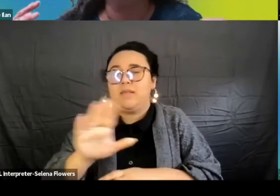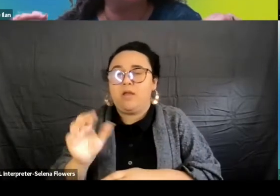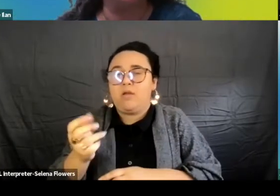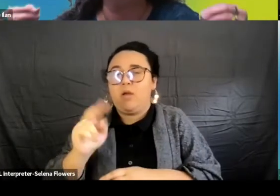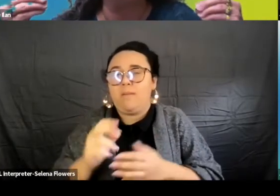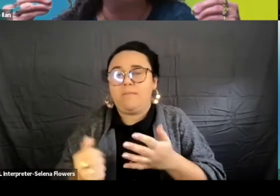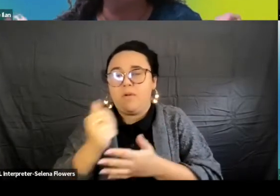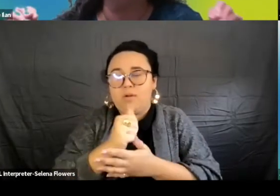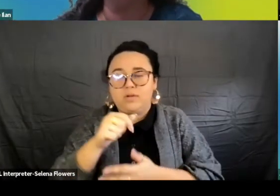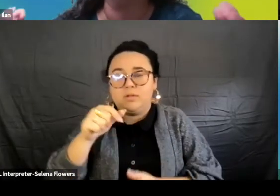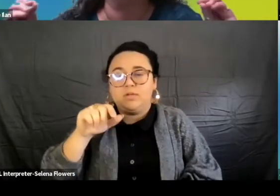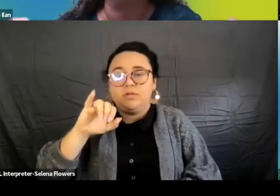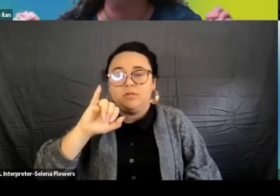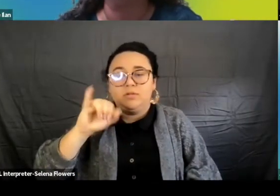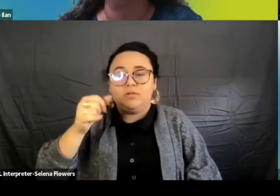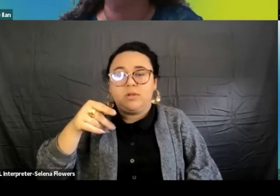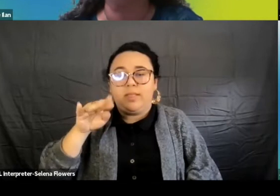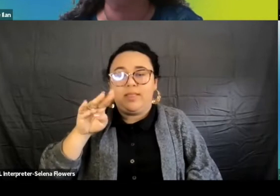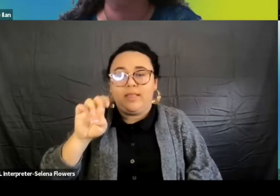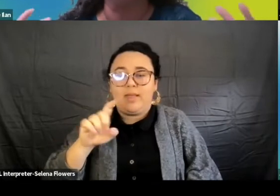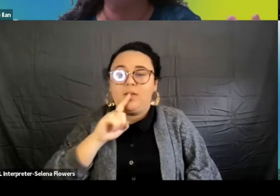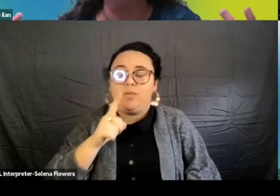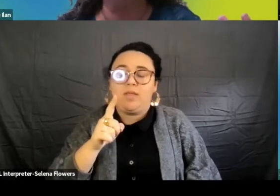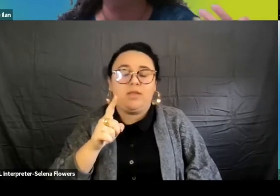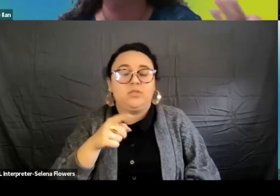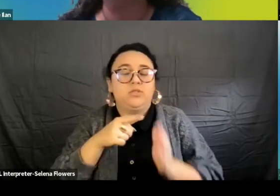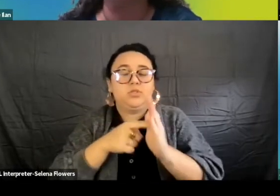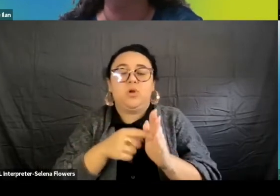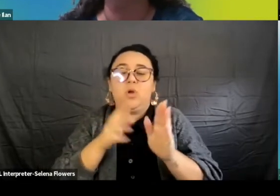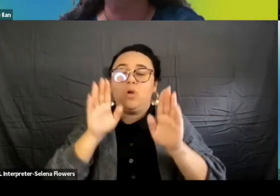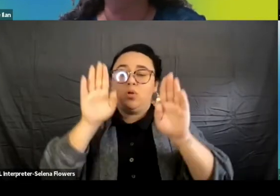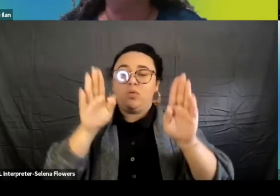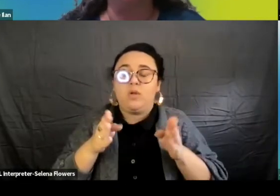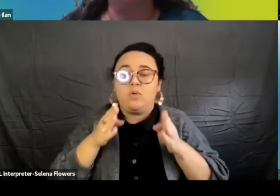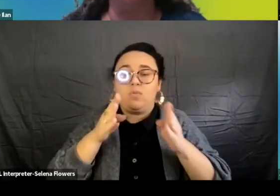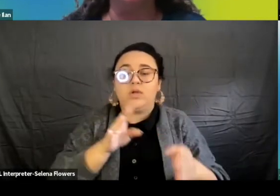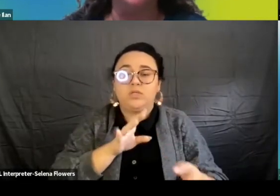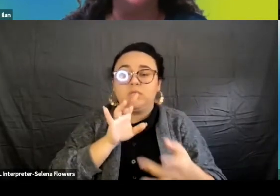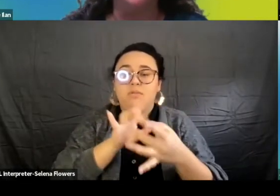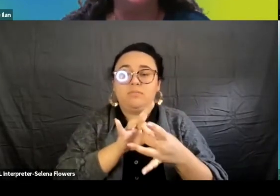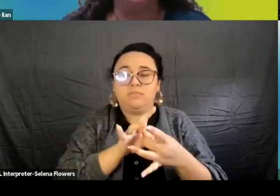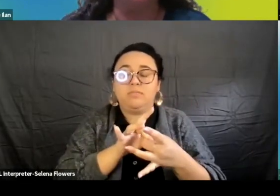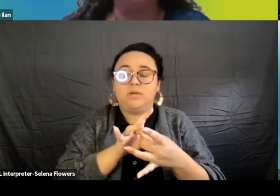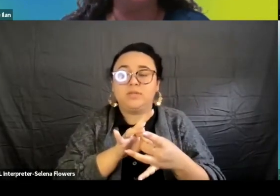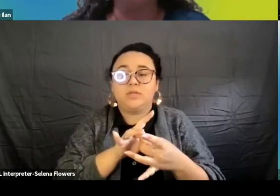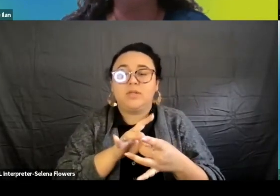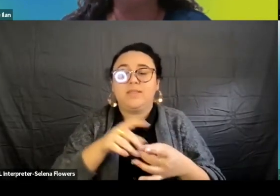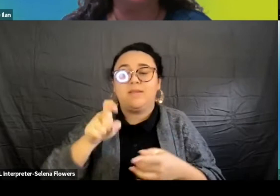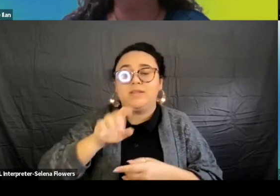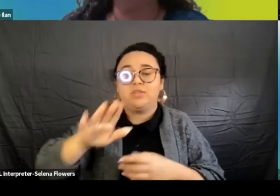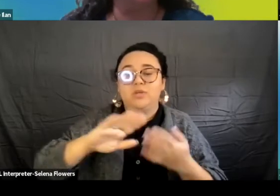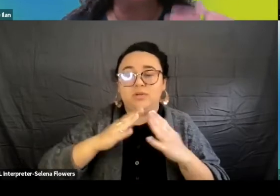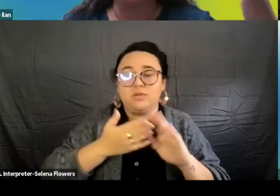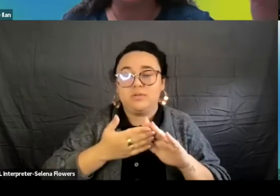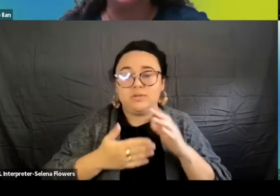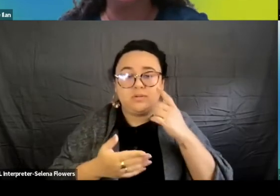that she is really plugged in and really responsive to the needs of her community.